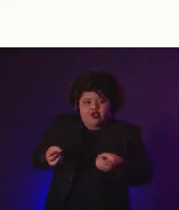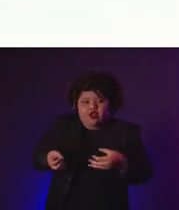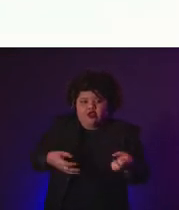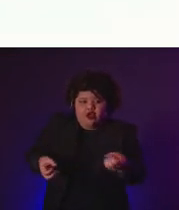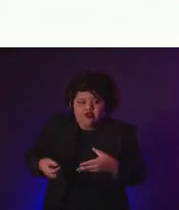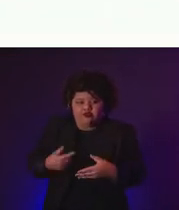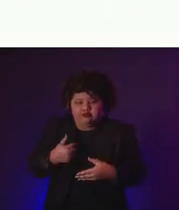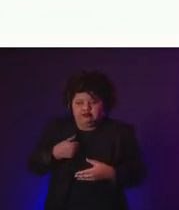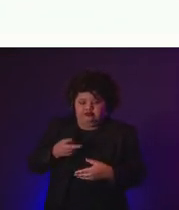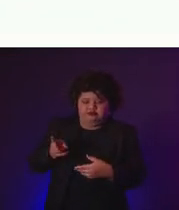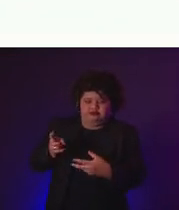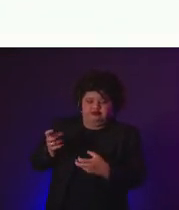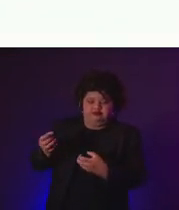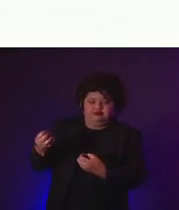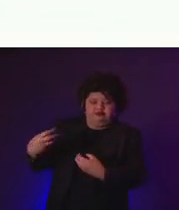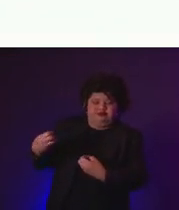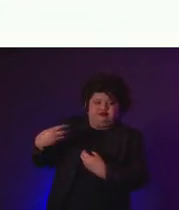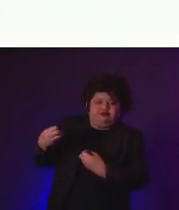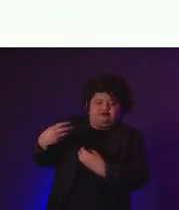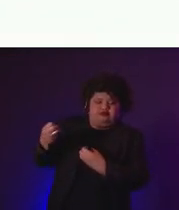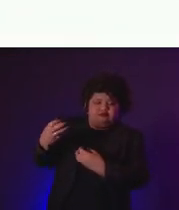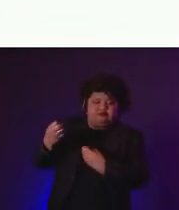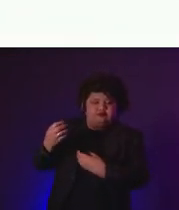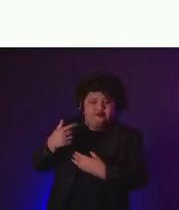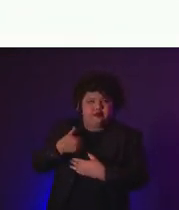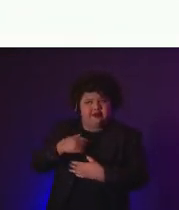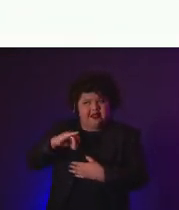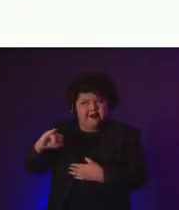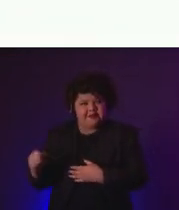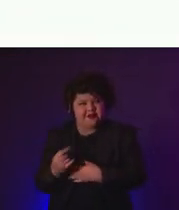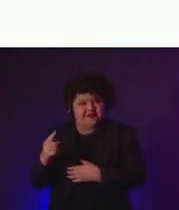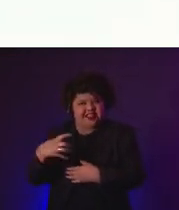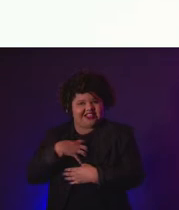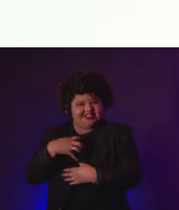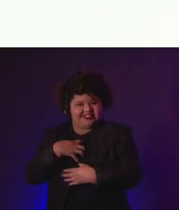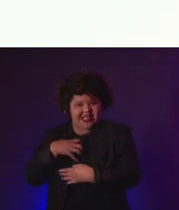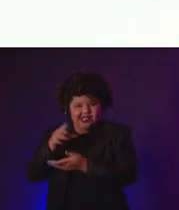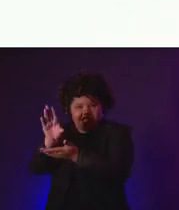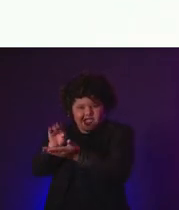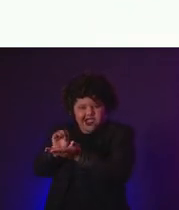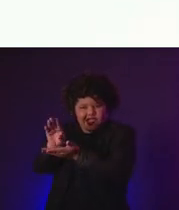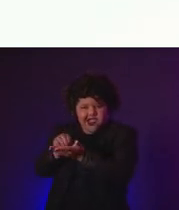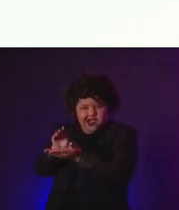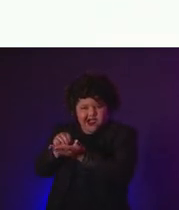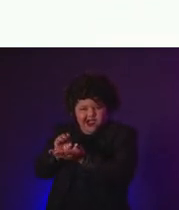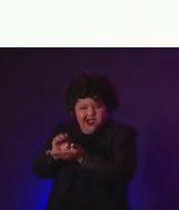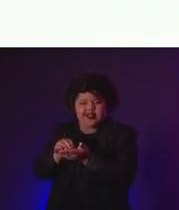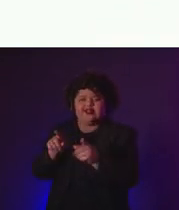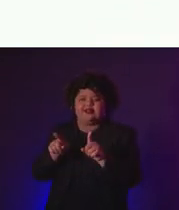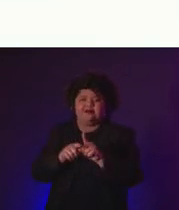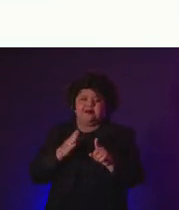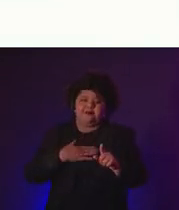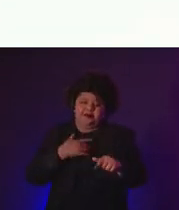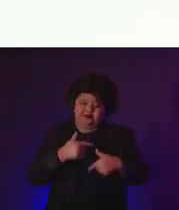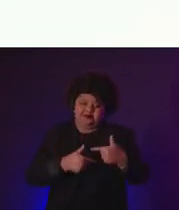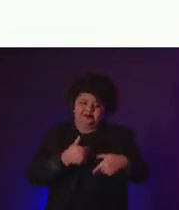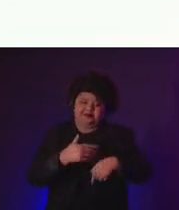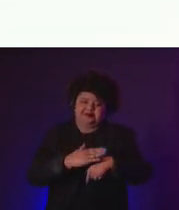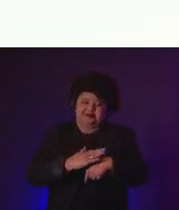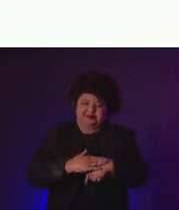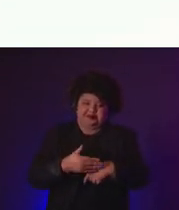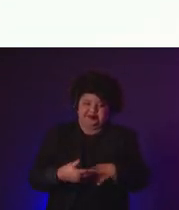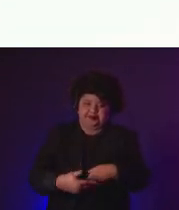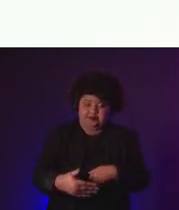own creativity and interest, turning into a 30-year career in market research. I went from thinking qualitatively to